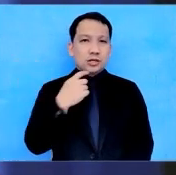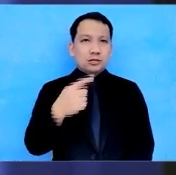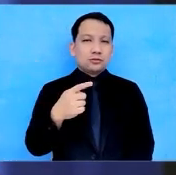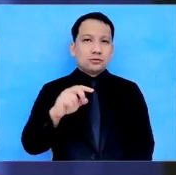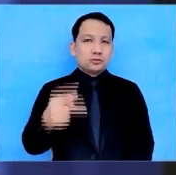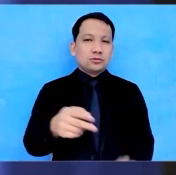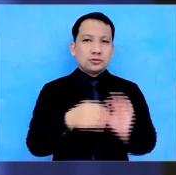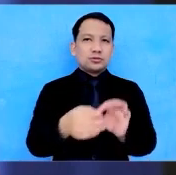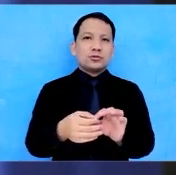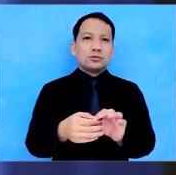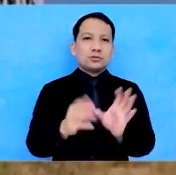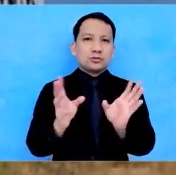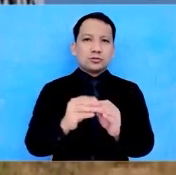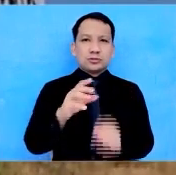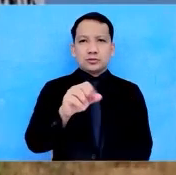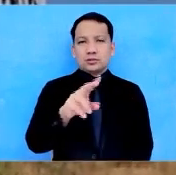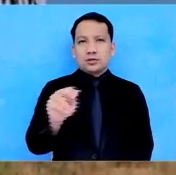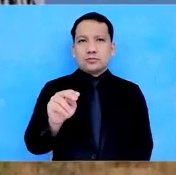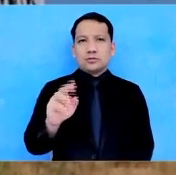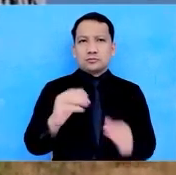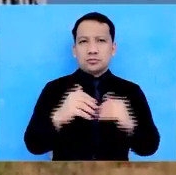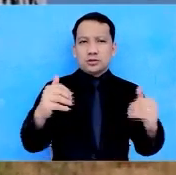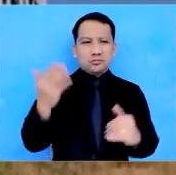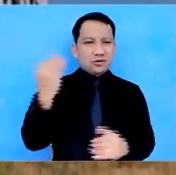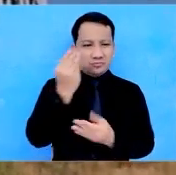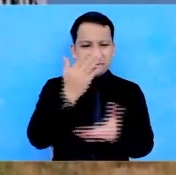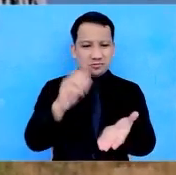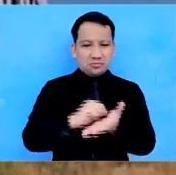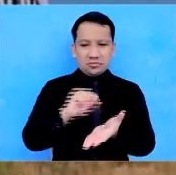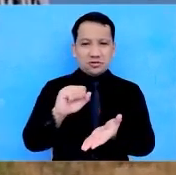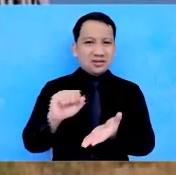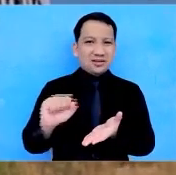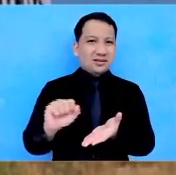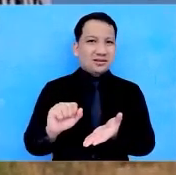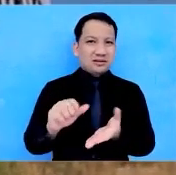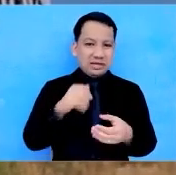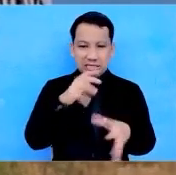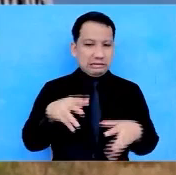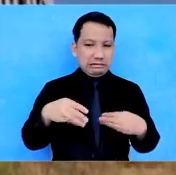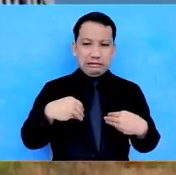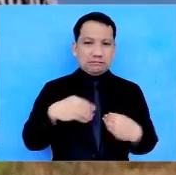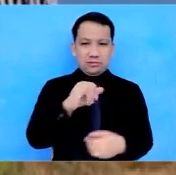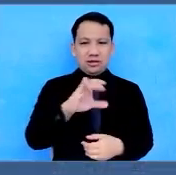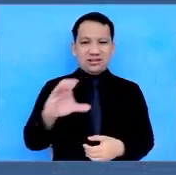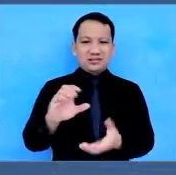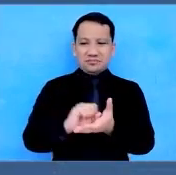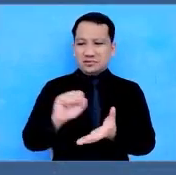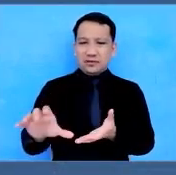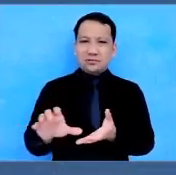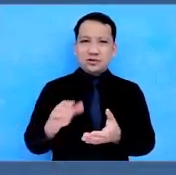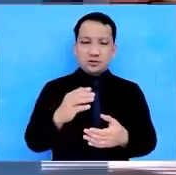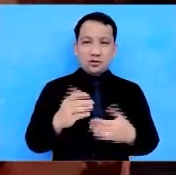Session for Summit for Democracy. Kamakailan lang ng ibasura ng International Criminal Court o ICC ang apela